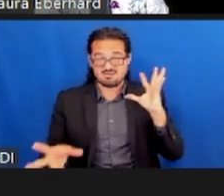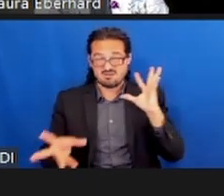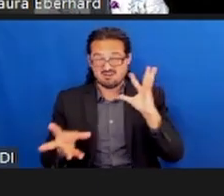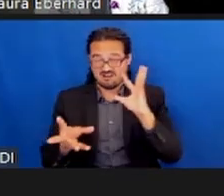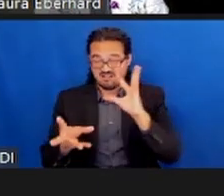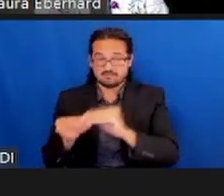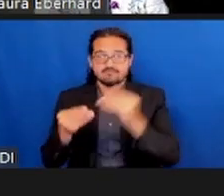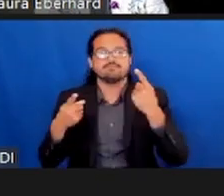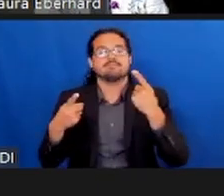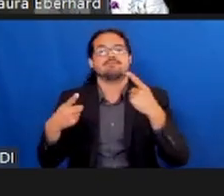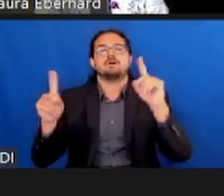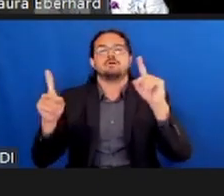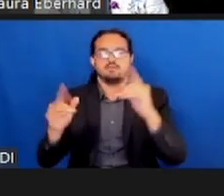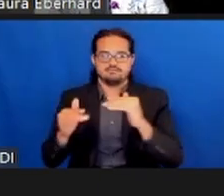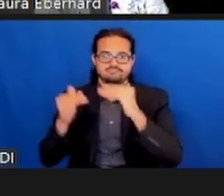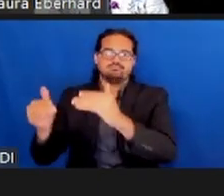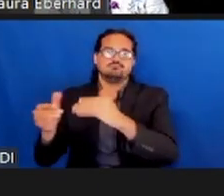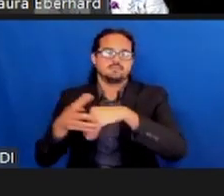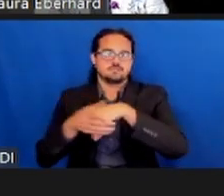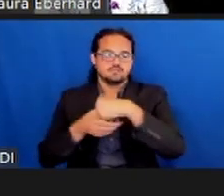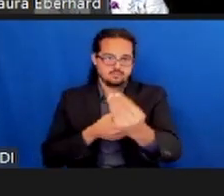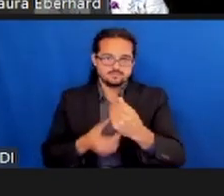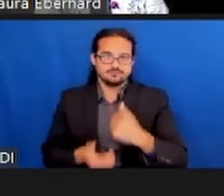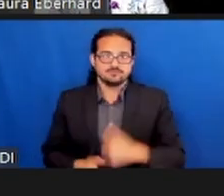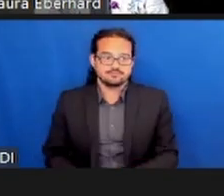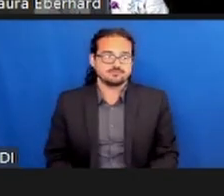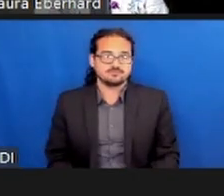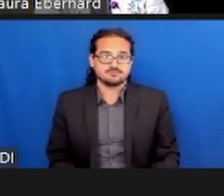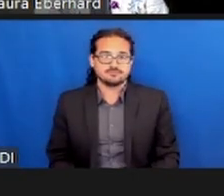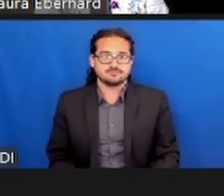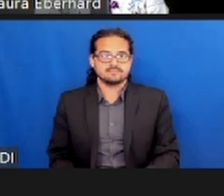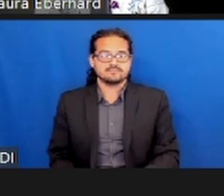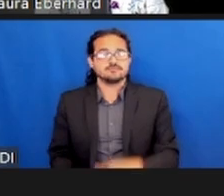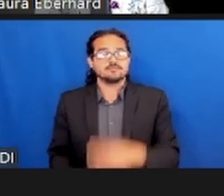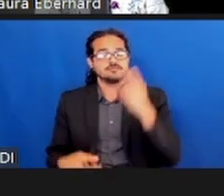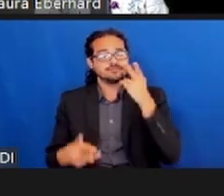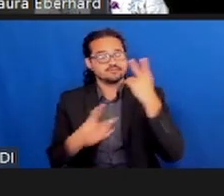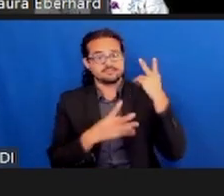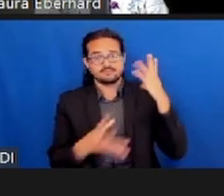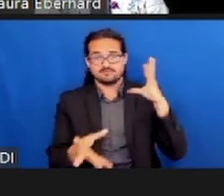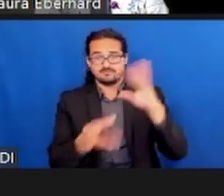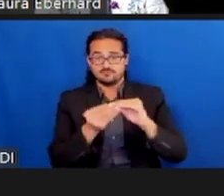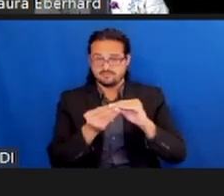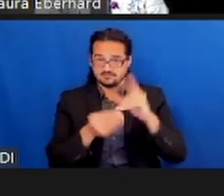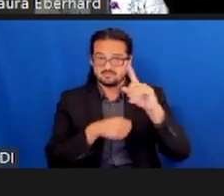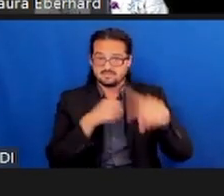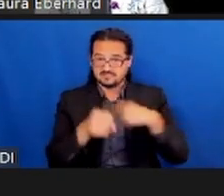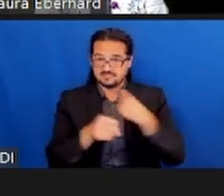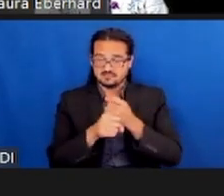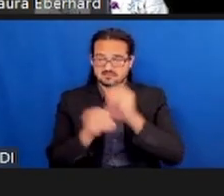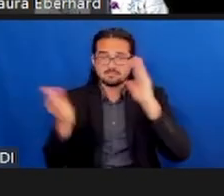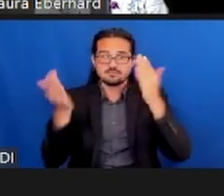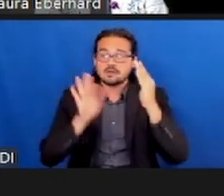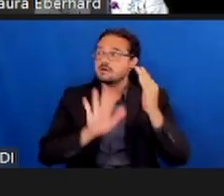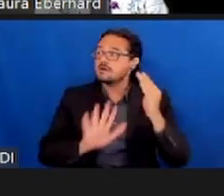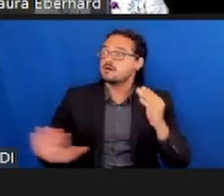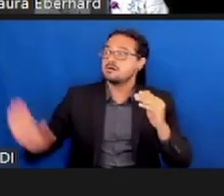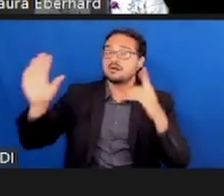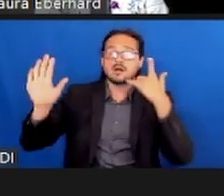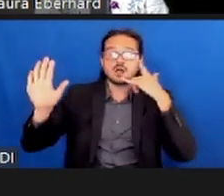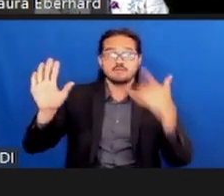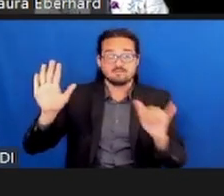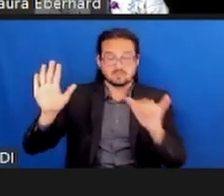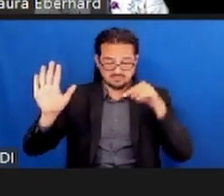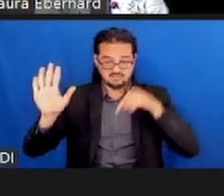This is looking back at our case rates in Marin County compared to the state of California since the beginning of the pandemic, and illustrates that